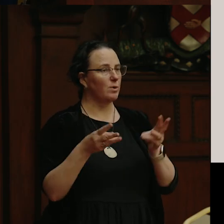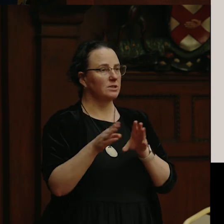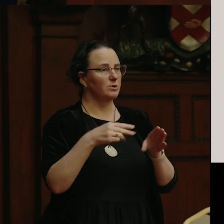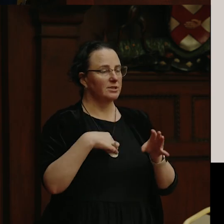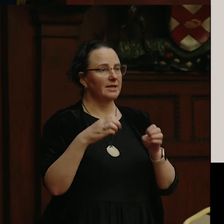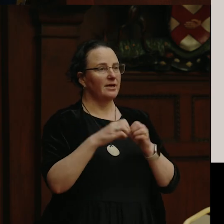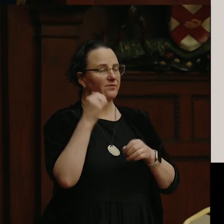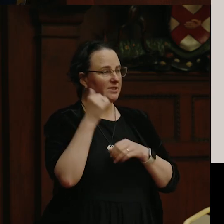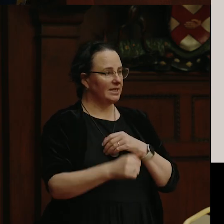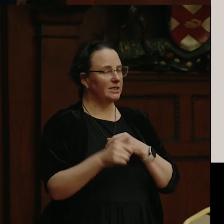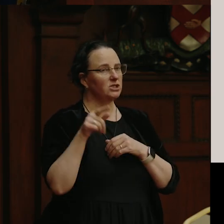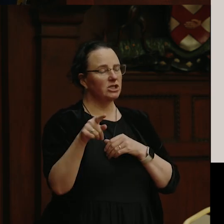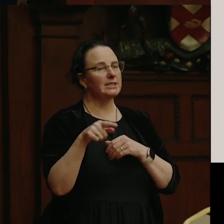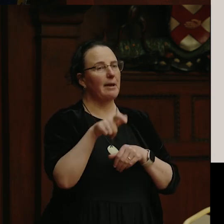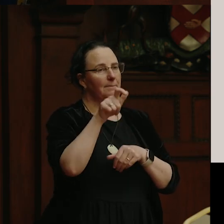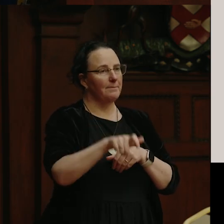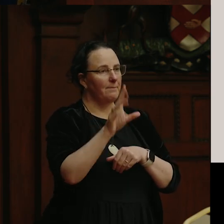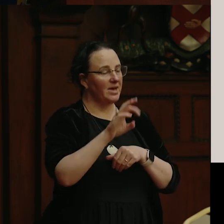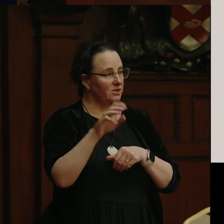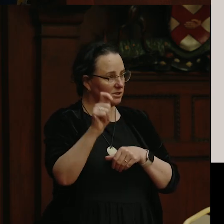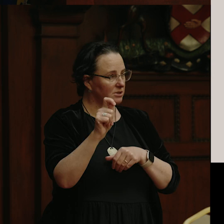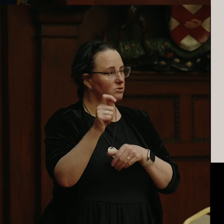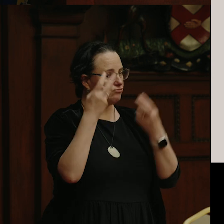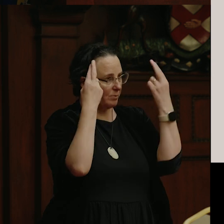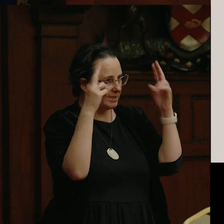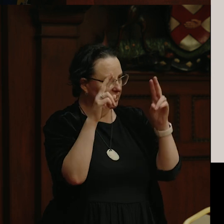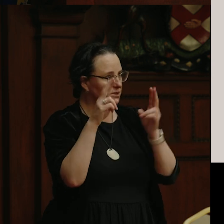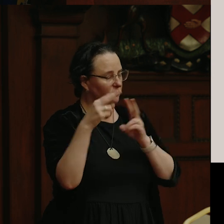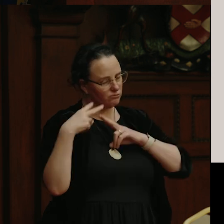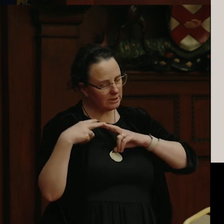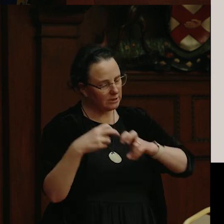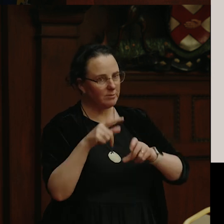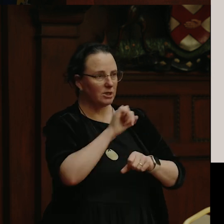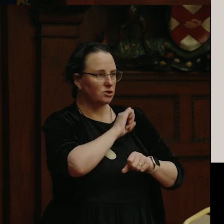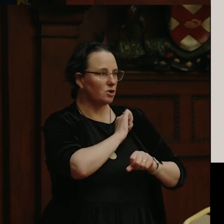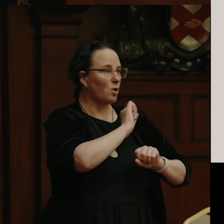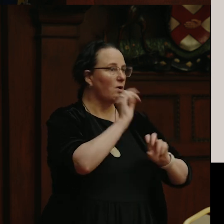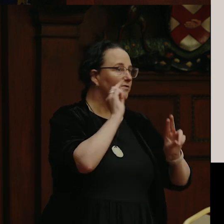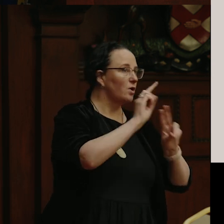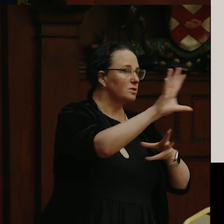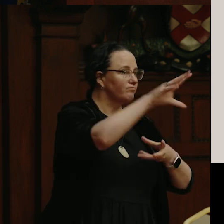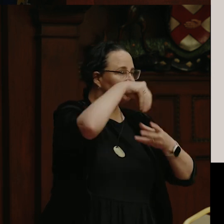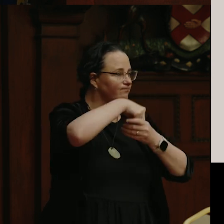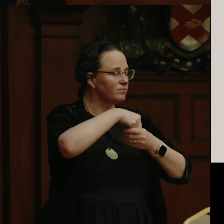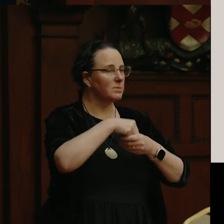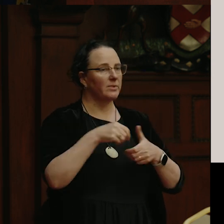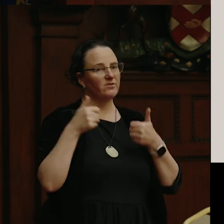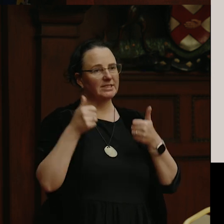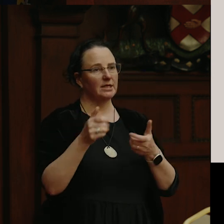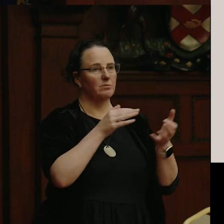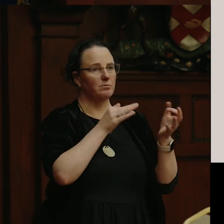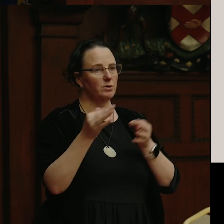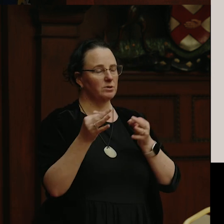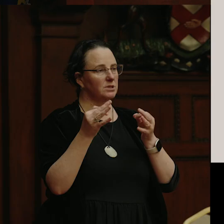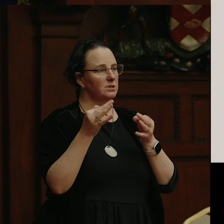patient representative researcher. Make sure the patient voice is included throughout. We have our wonderful postdoctoral researchers, Dr.